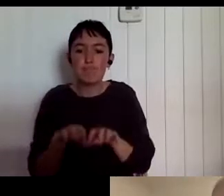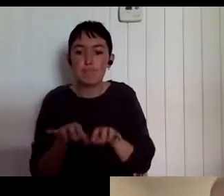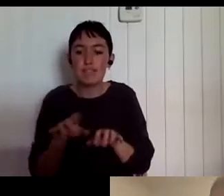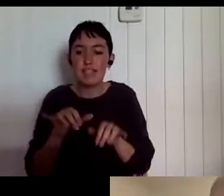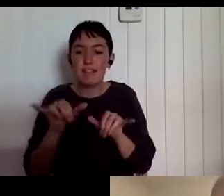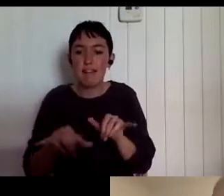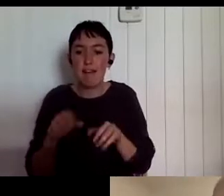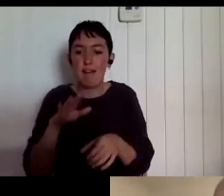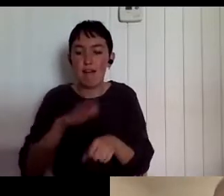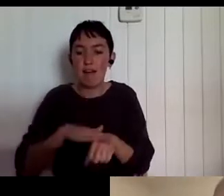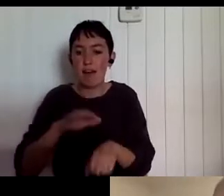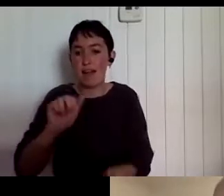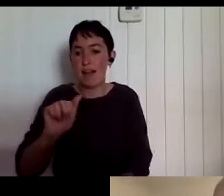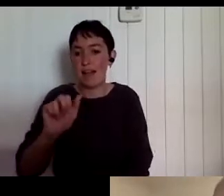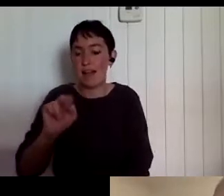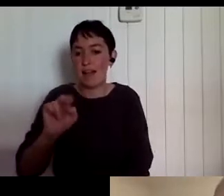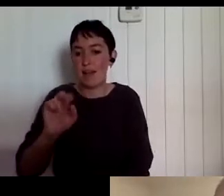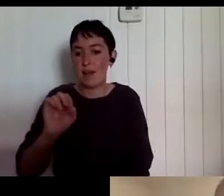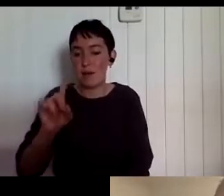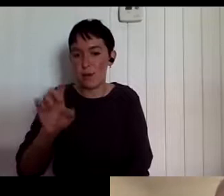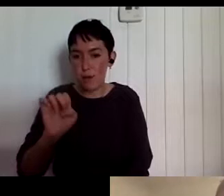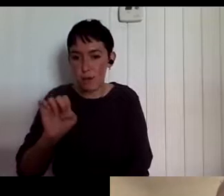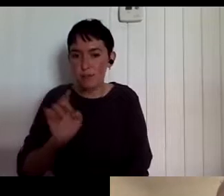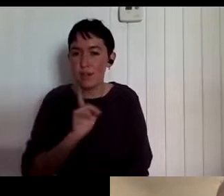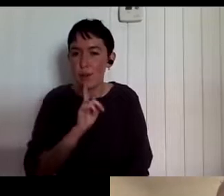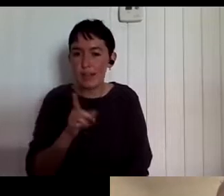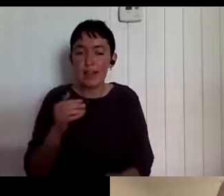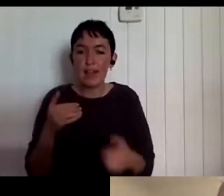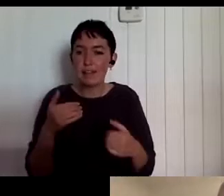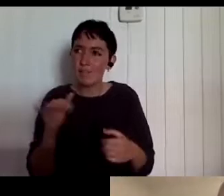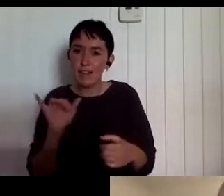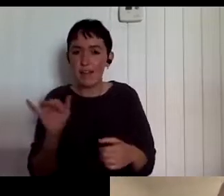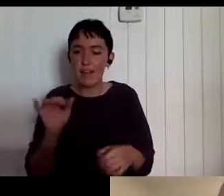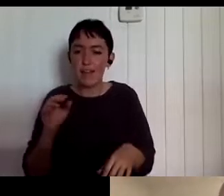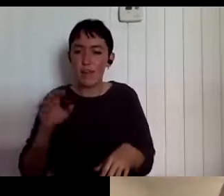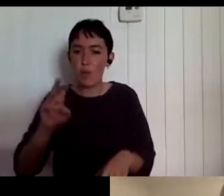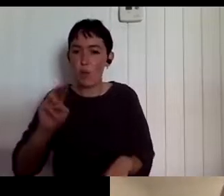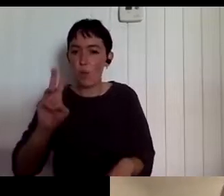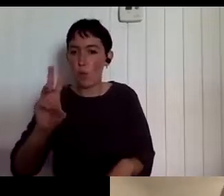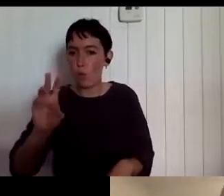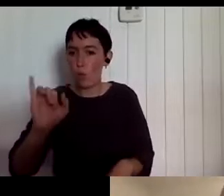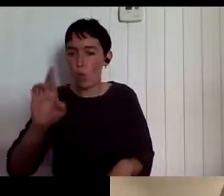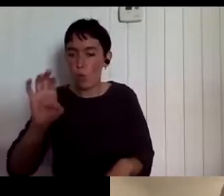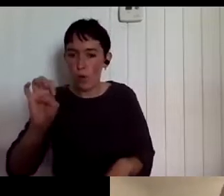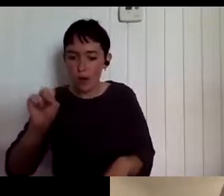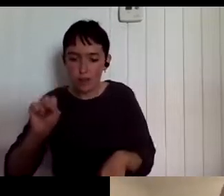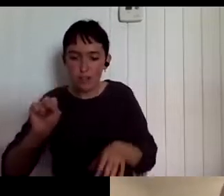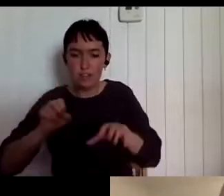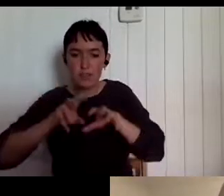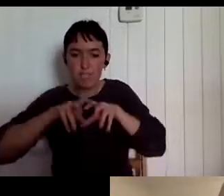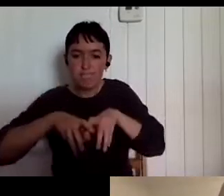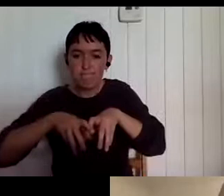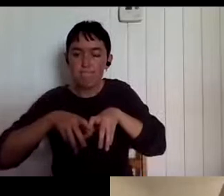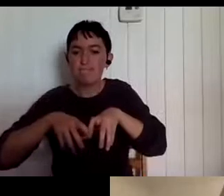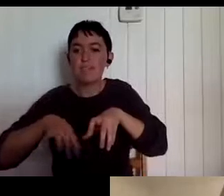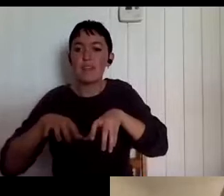wires, so they'll transfer the electrons directly onto the anode. So there's these two different ways,